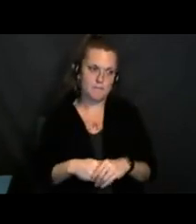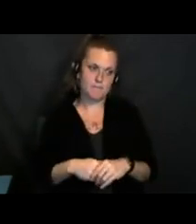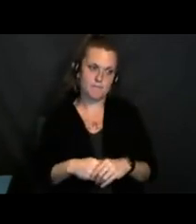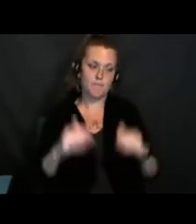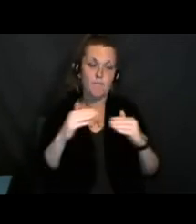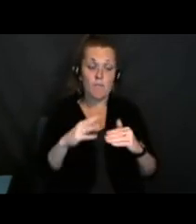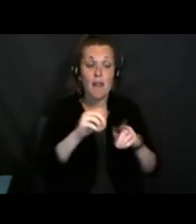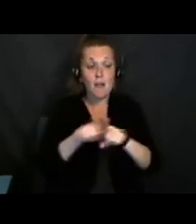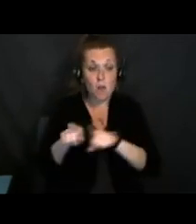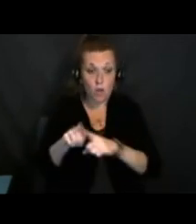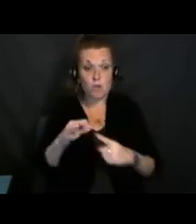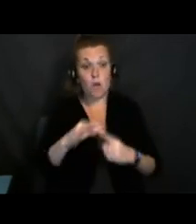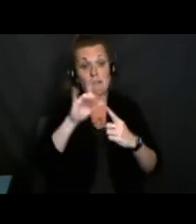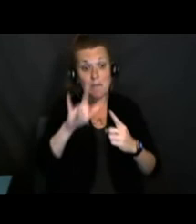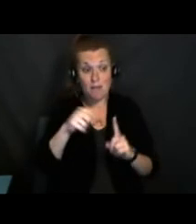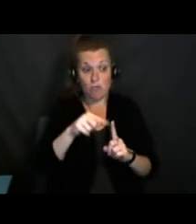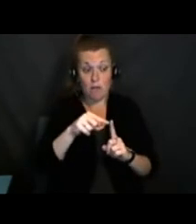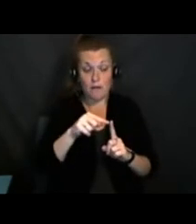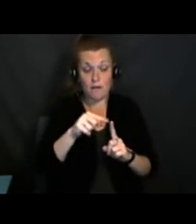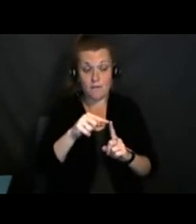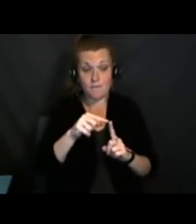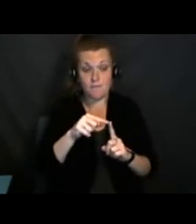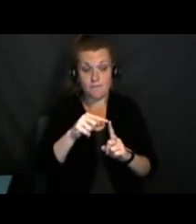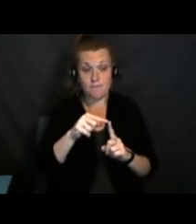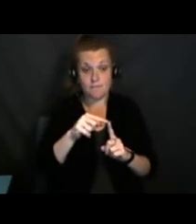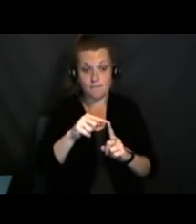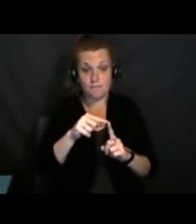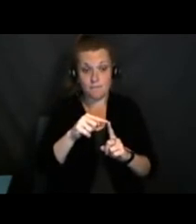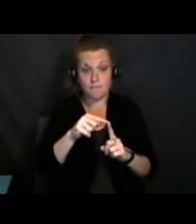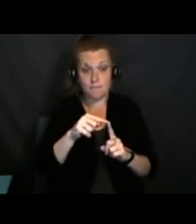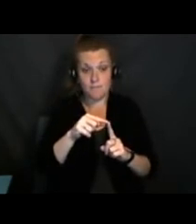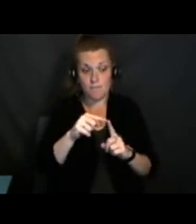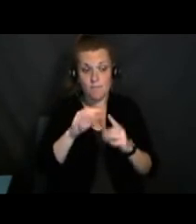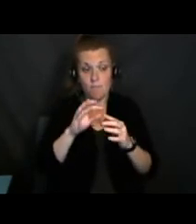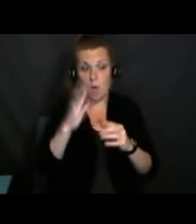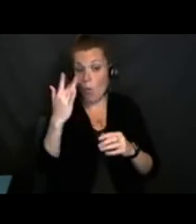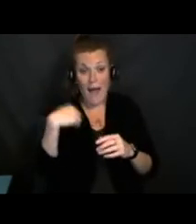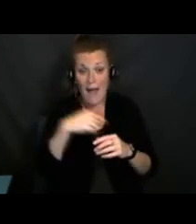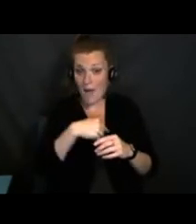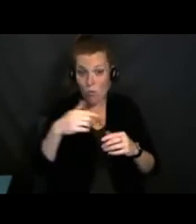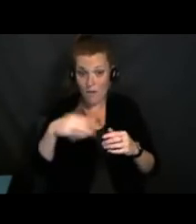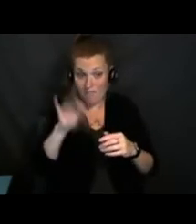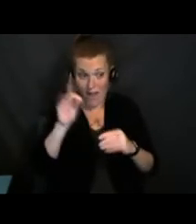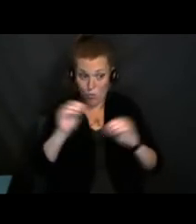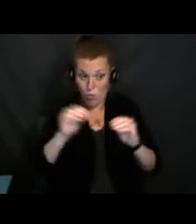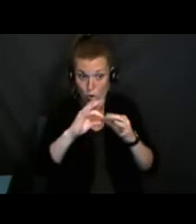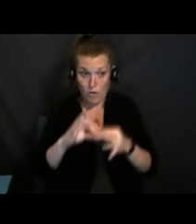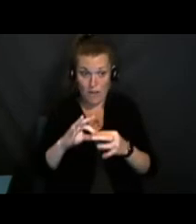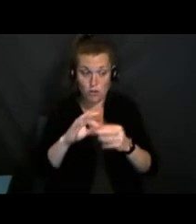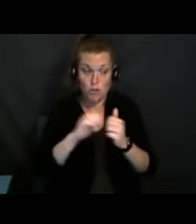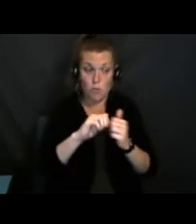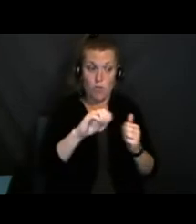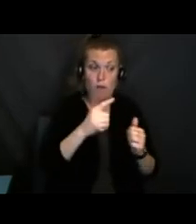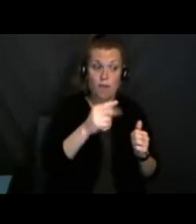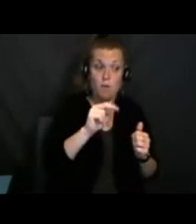And also, especially about, I will discuss a bit more, why did we not find a relation between finger gnosis